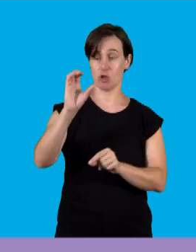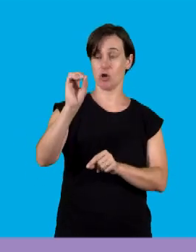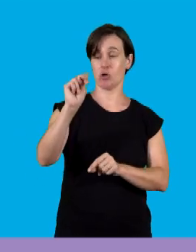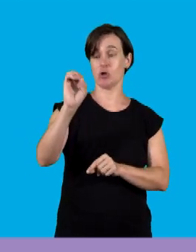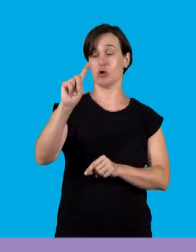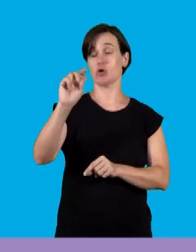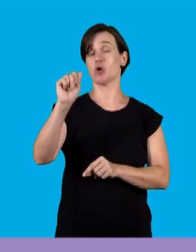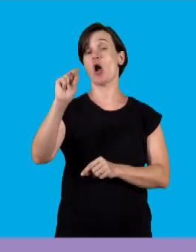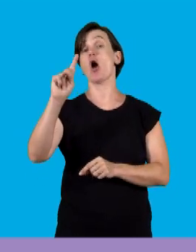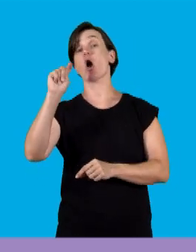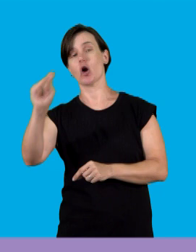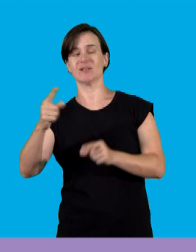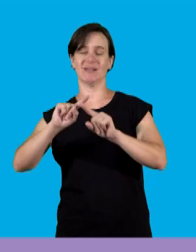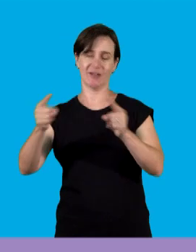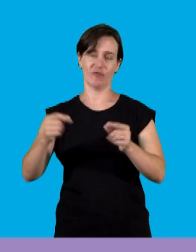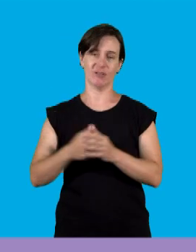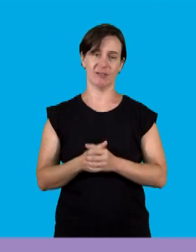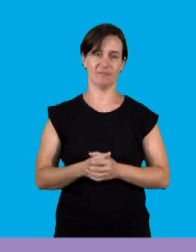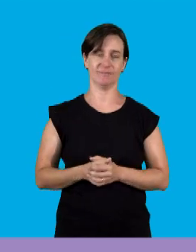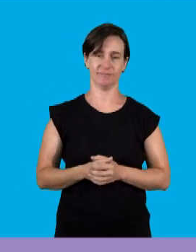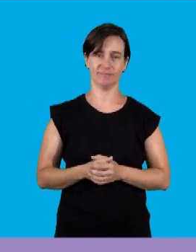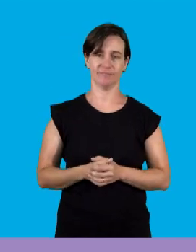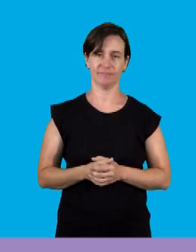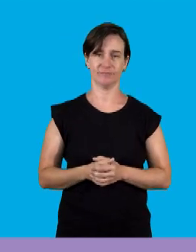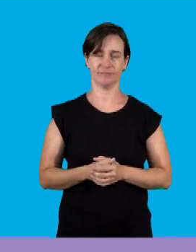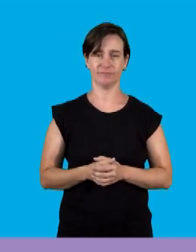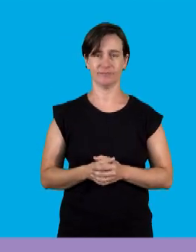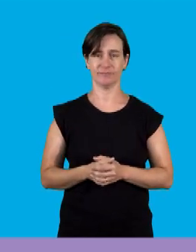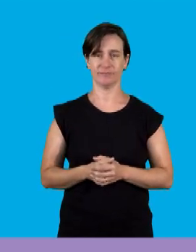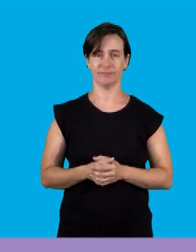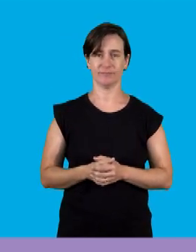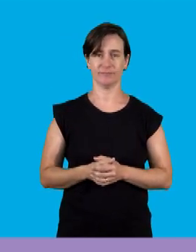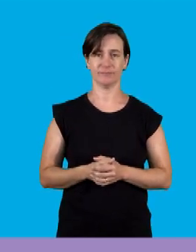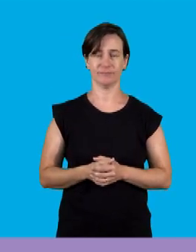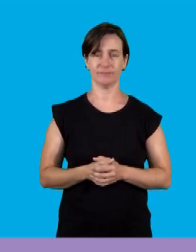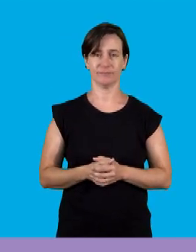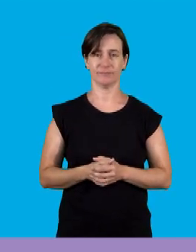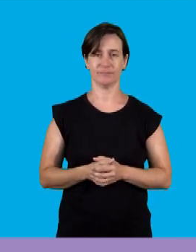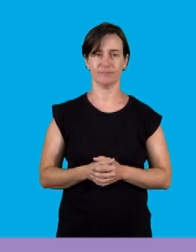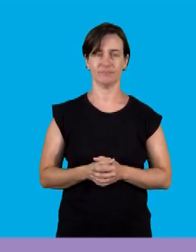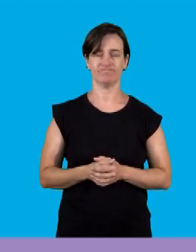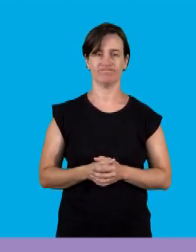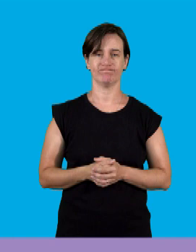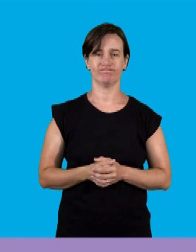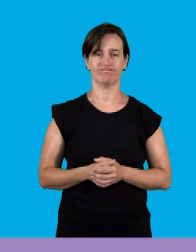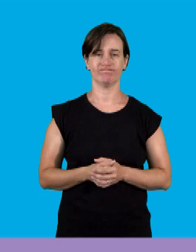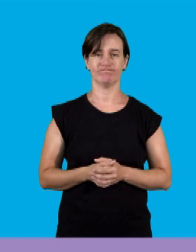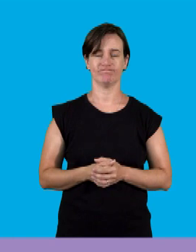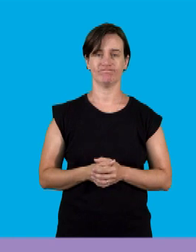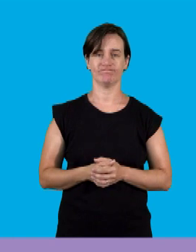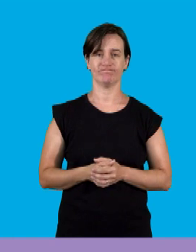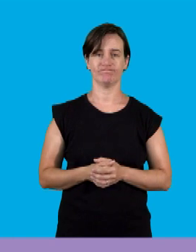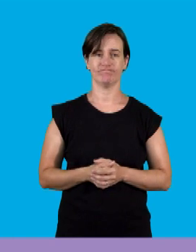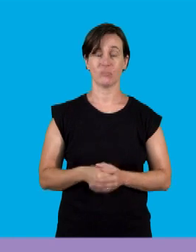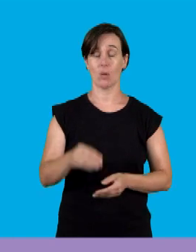are adding 2 every time we go to the next figure. So this is going to be now our